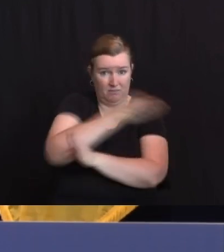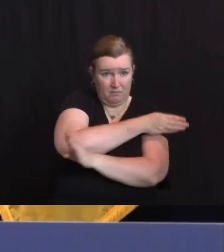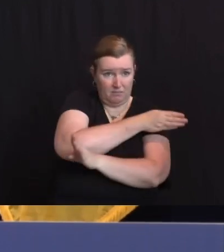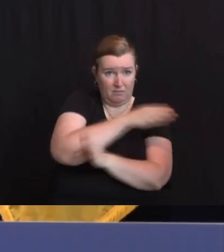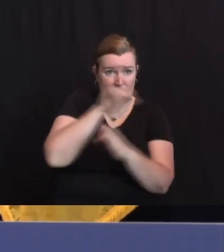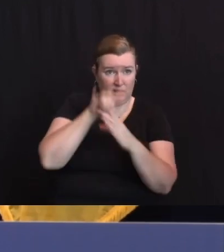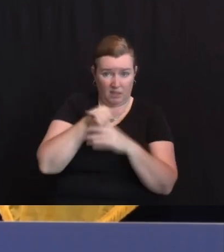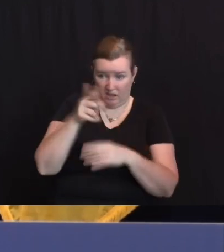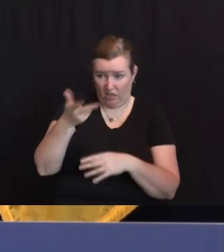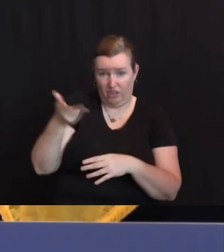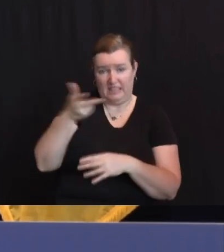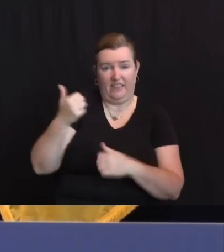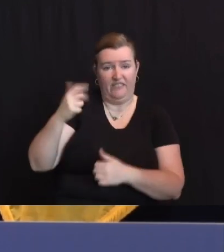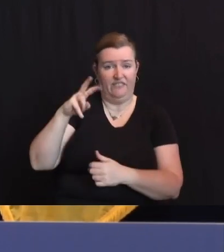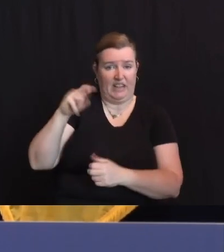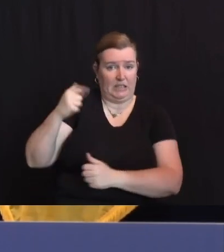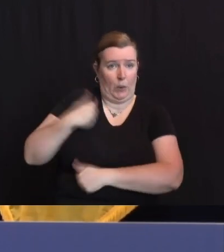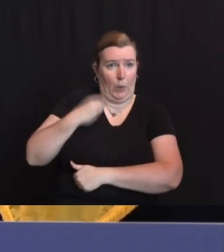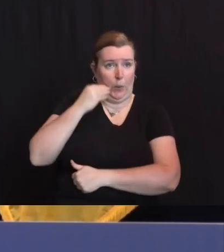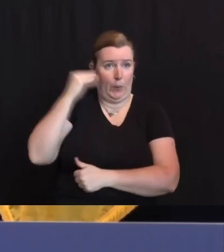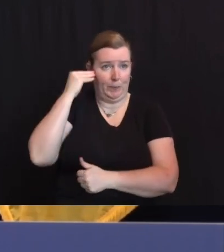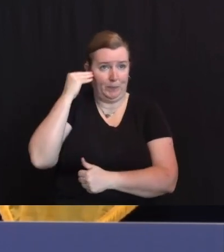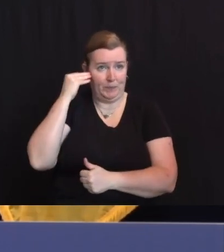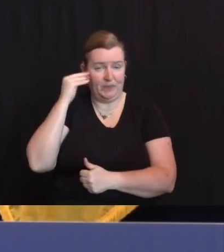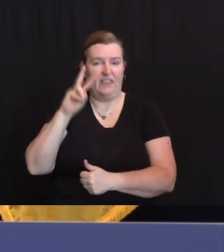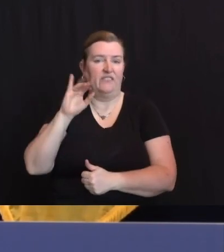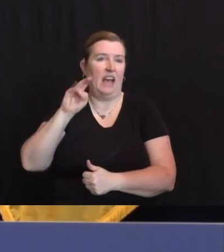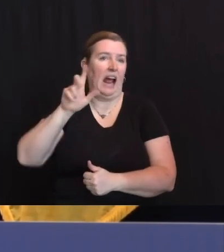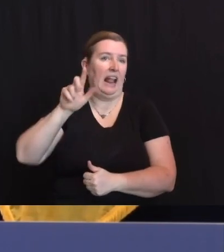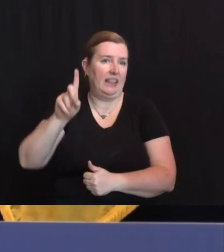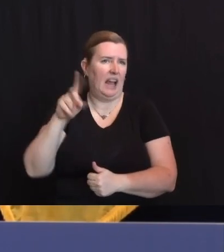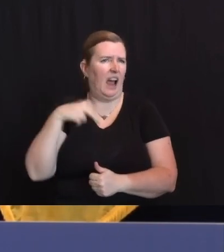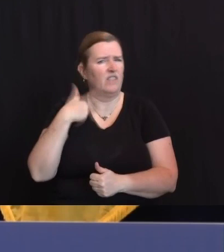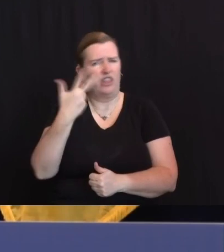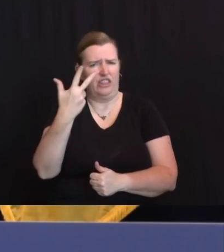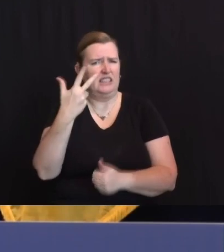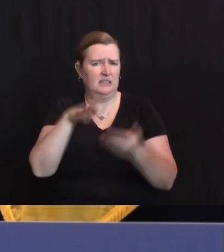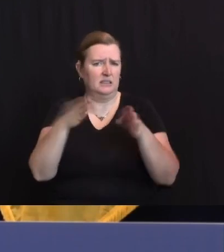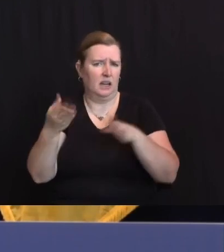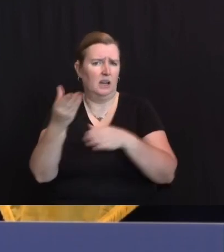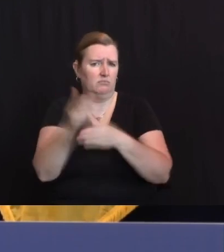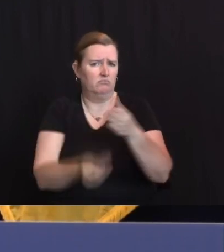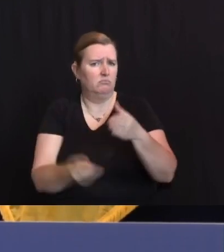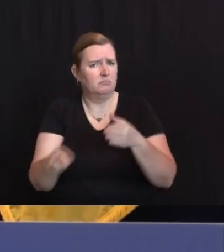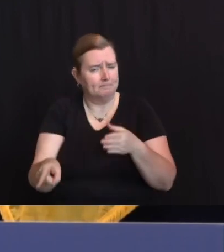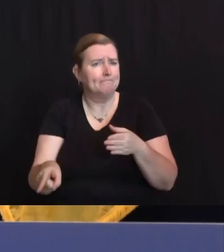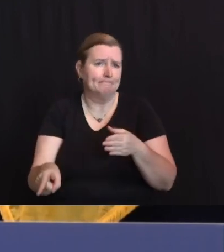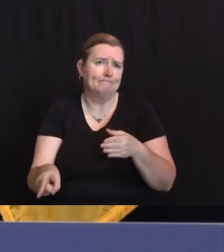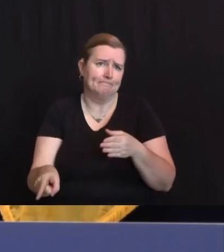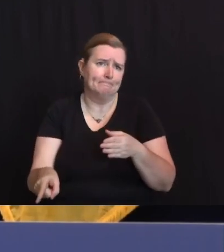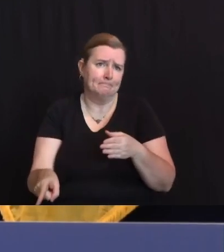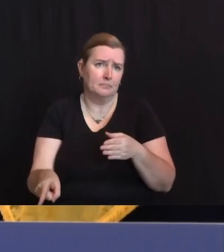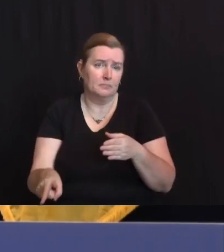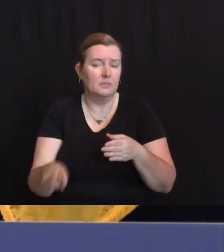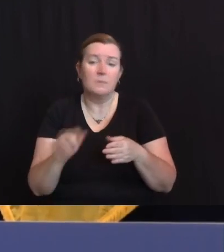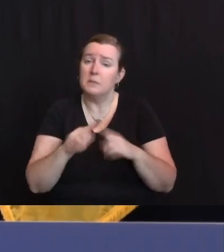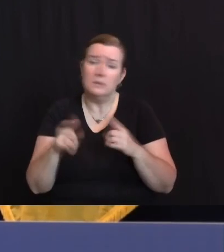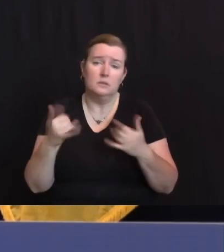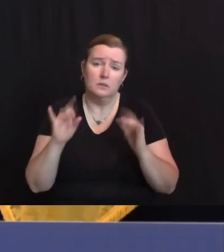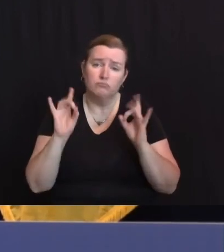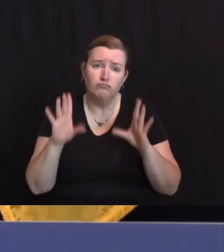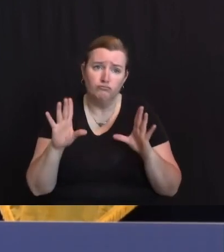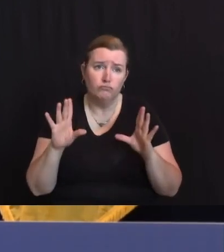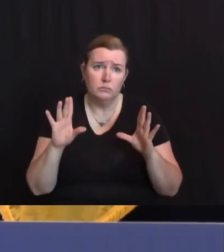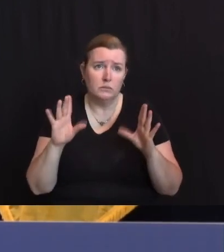three homes, again, Vineland had 3 losses of life. There's still 3 too many, but that was a very different reality than Menlo Park